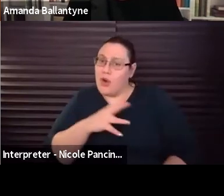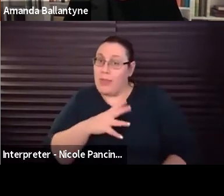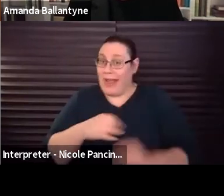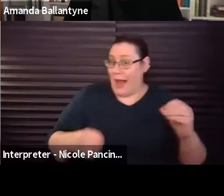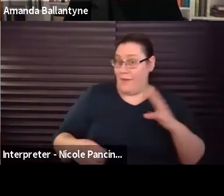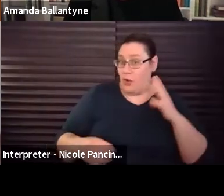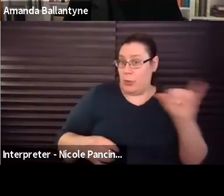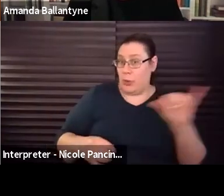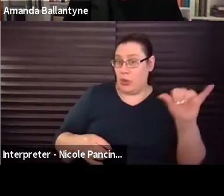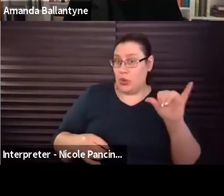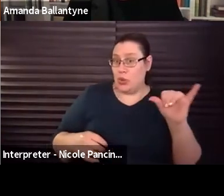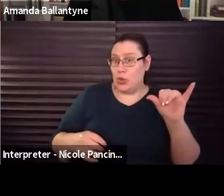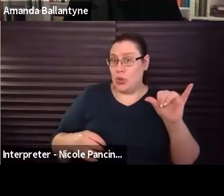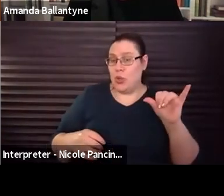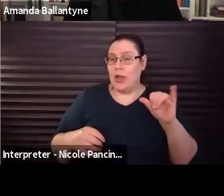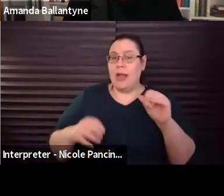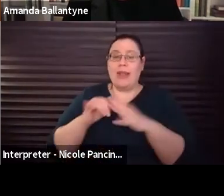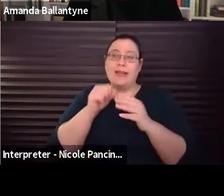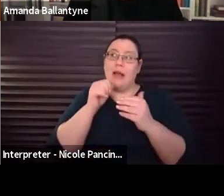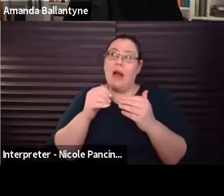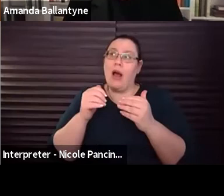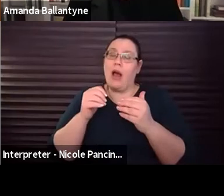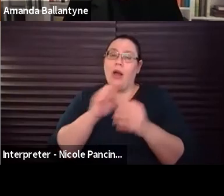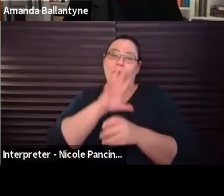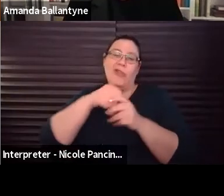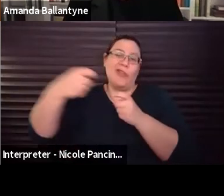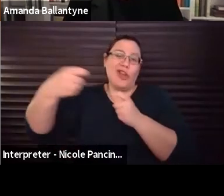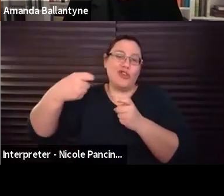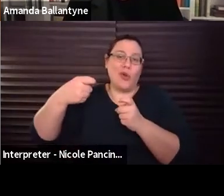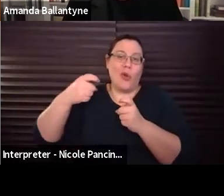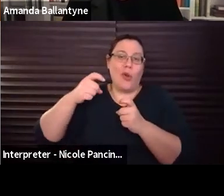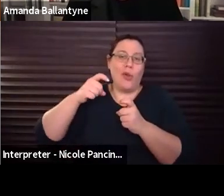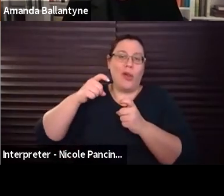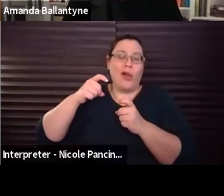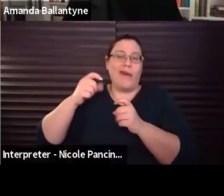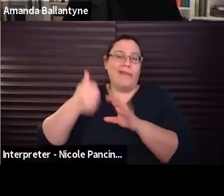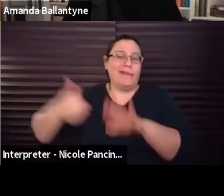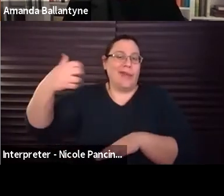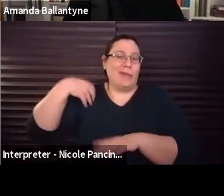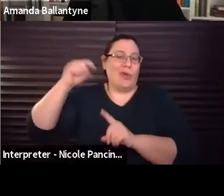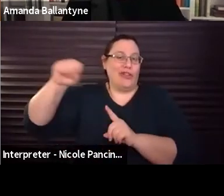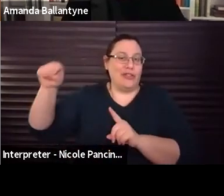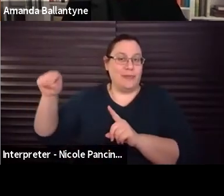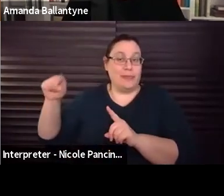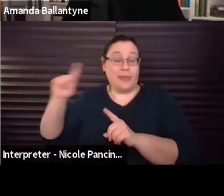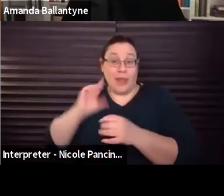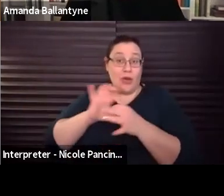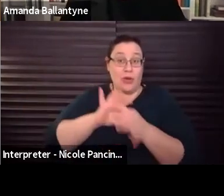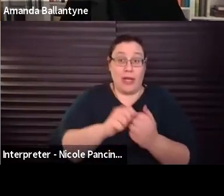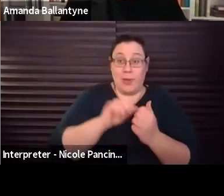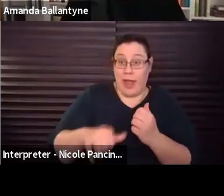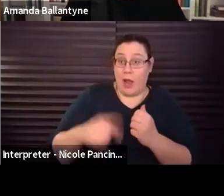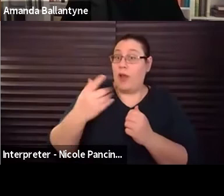informally, that isn't so easily in the purview of employers. I think related to that, one of the things